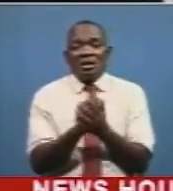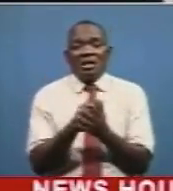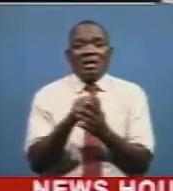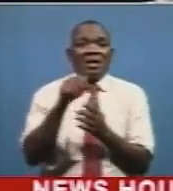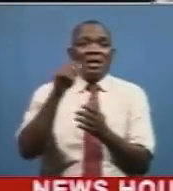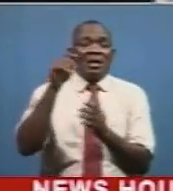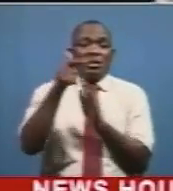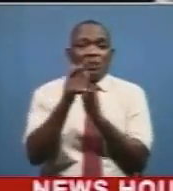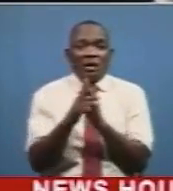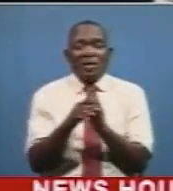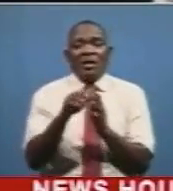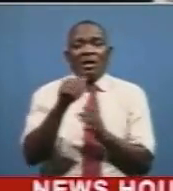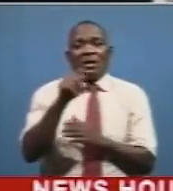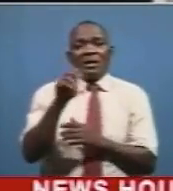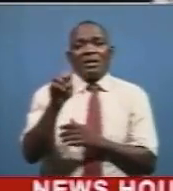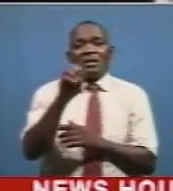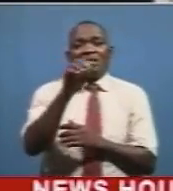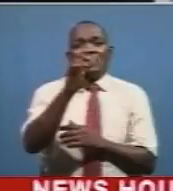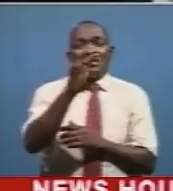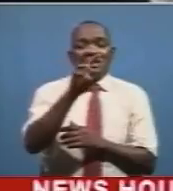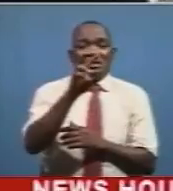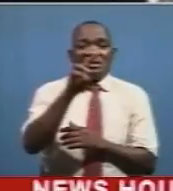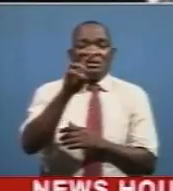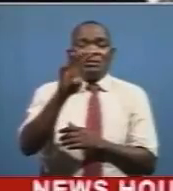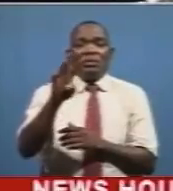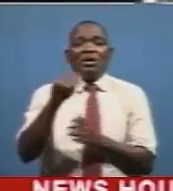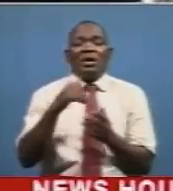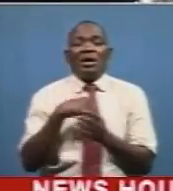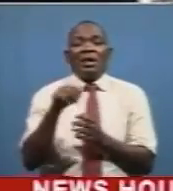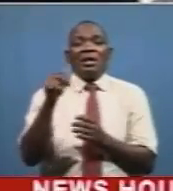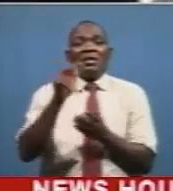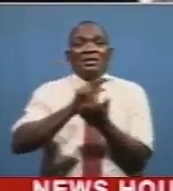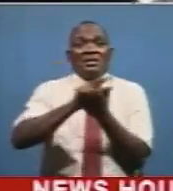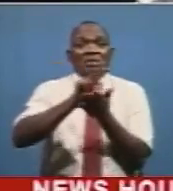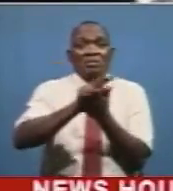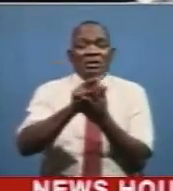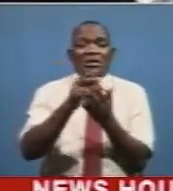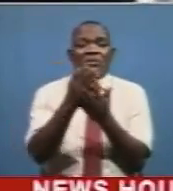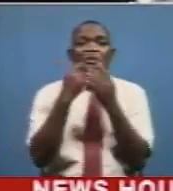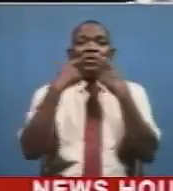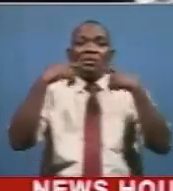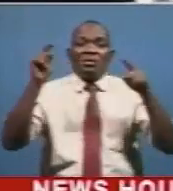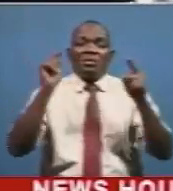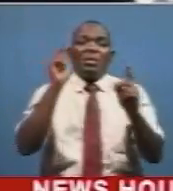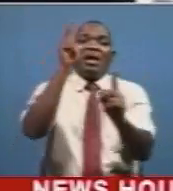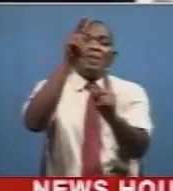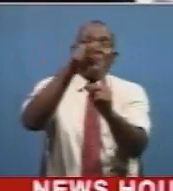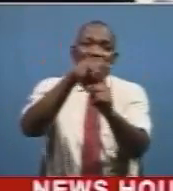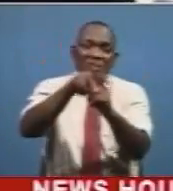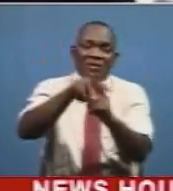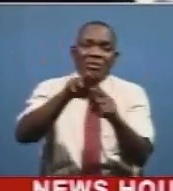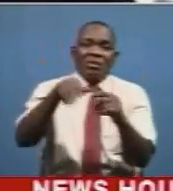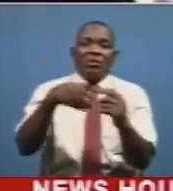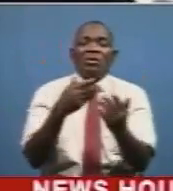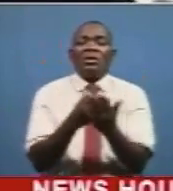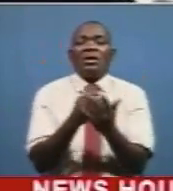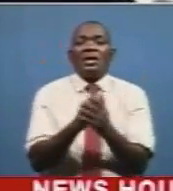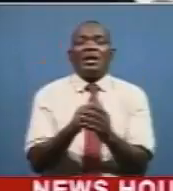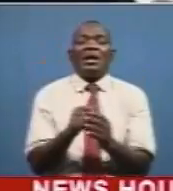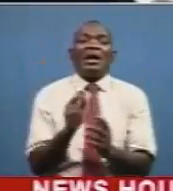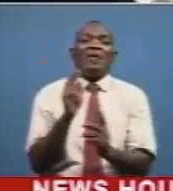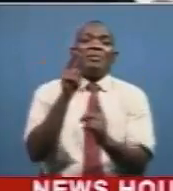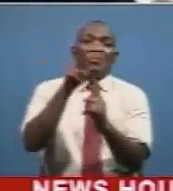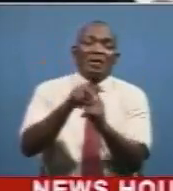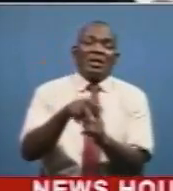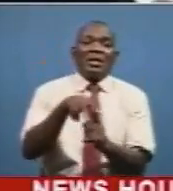petitioner under Article 64(1) had 21 days from the day of declaration to file the petition and could have applied